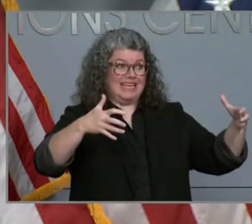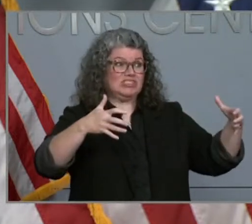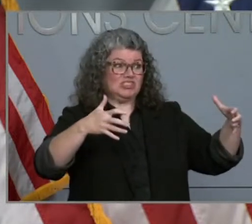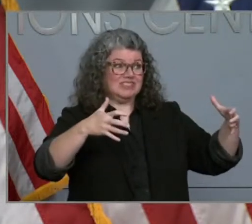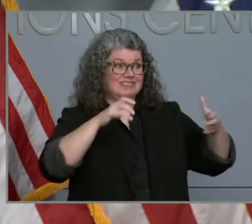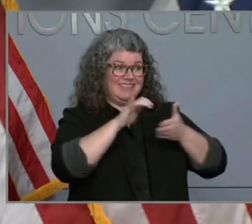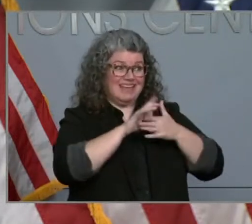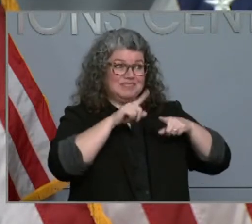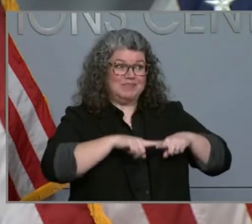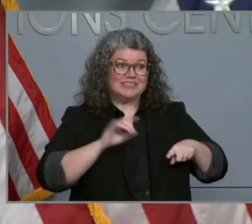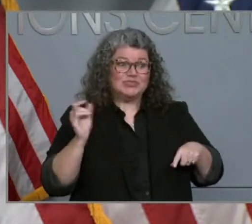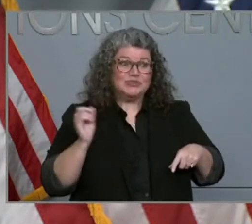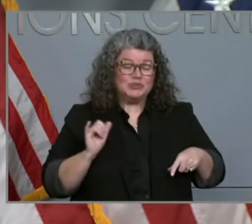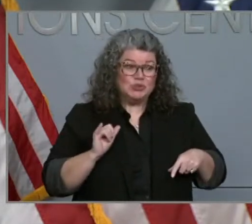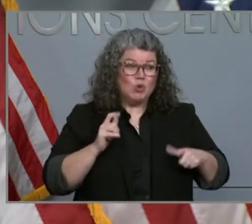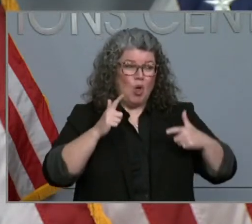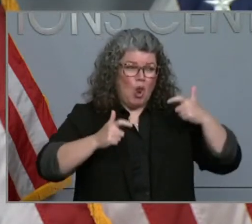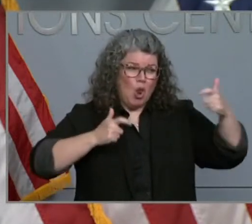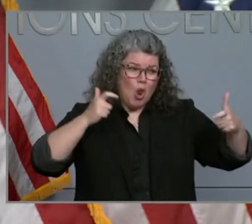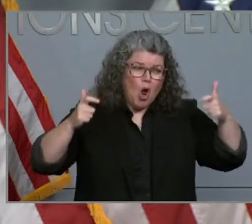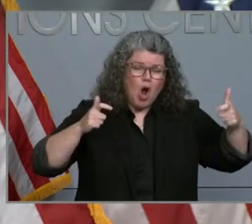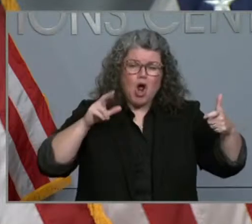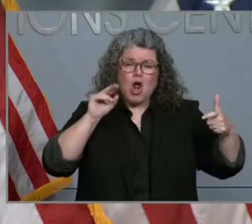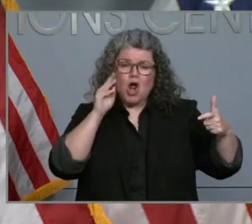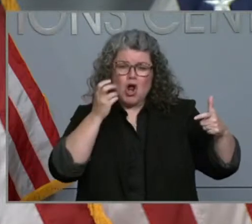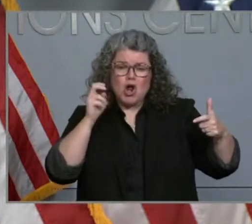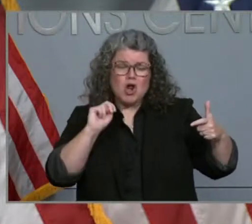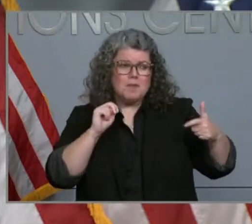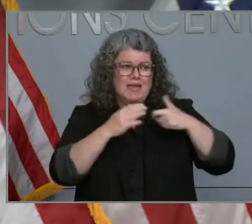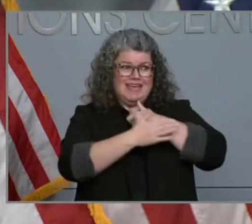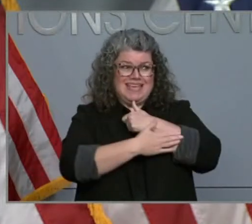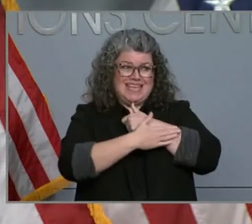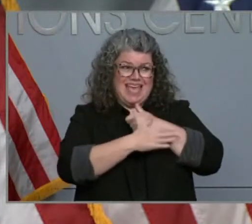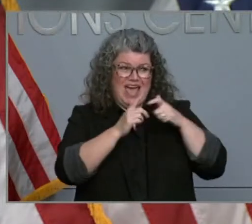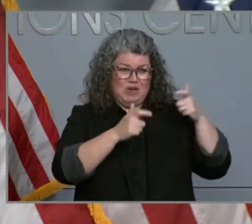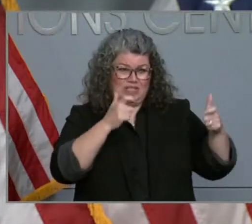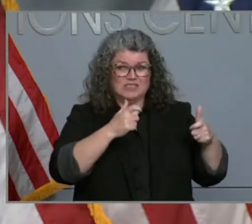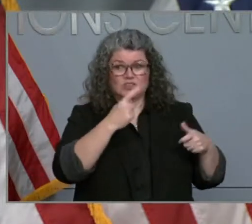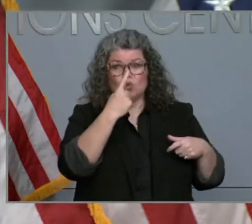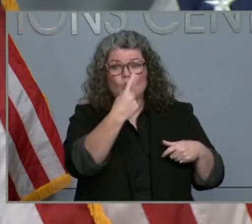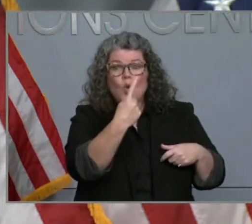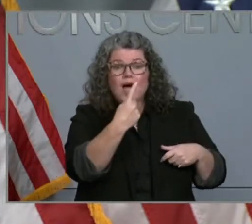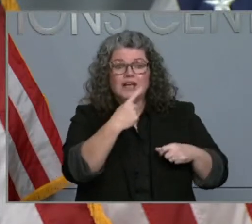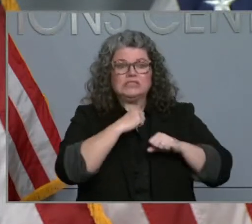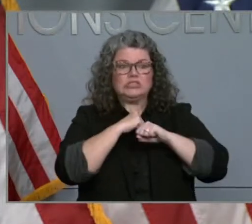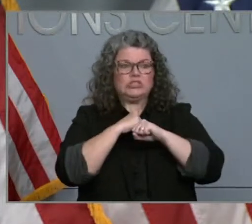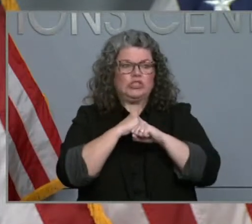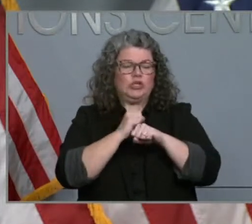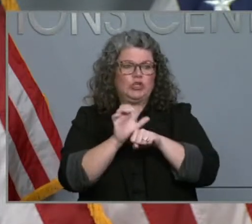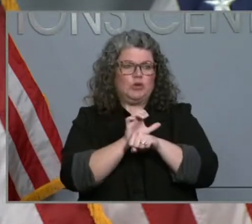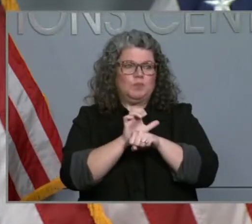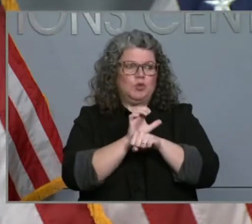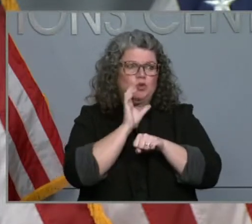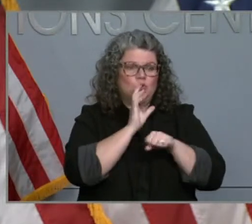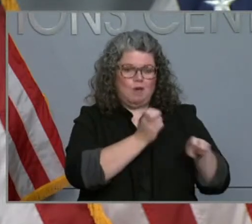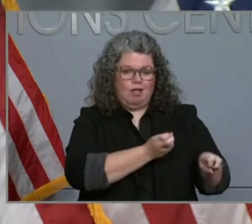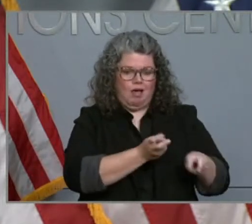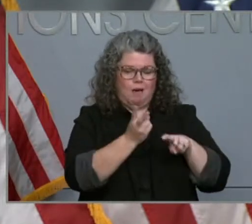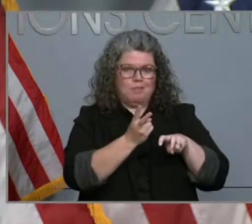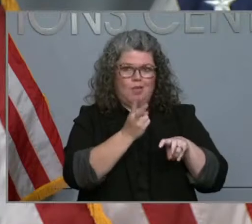this as well. In our large urban counties, there's only one secure computer where results are going to get